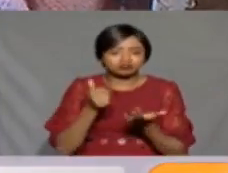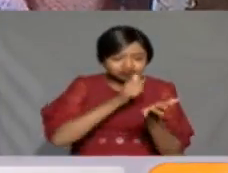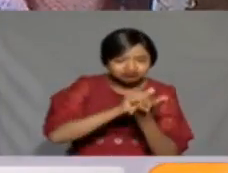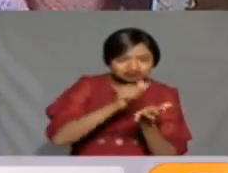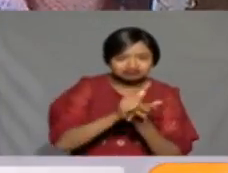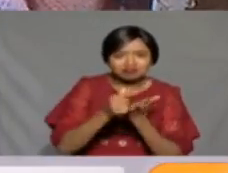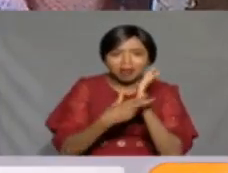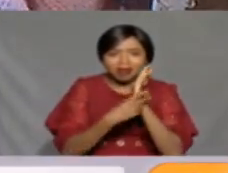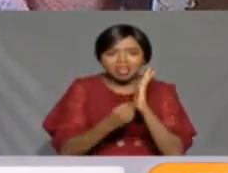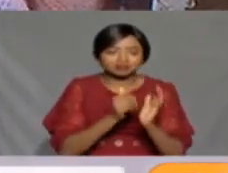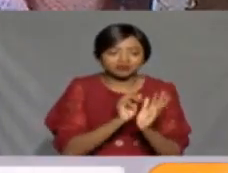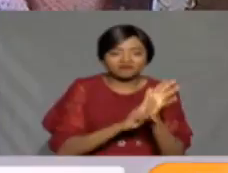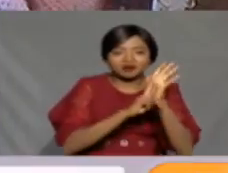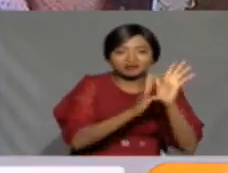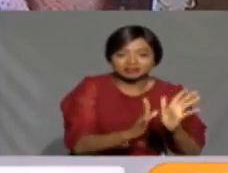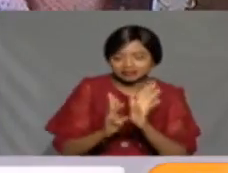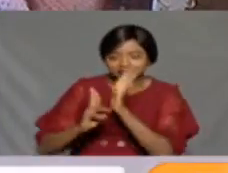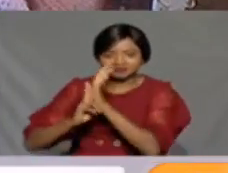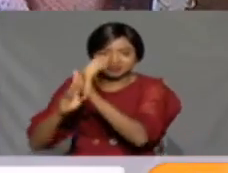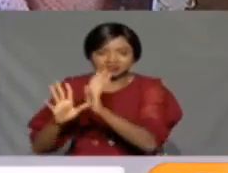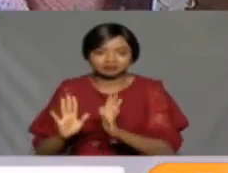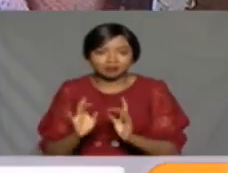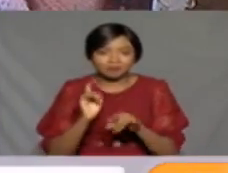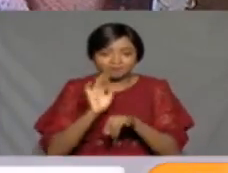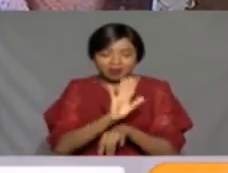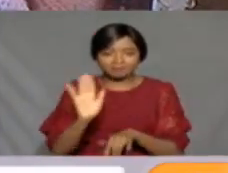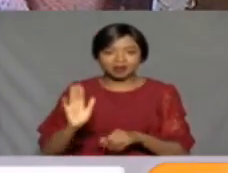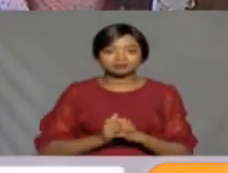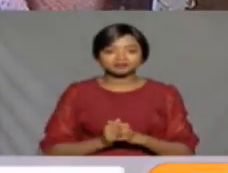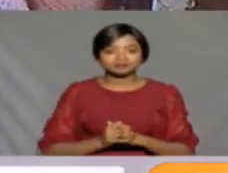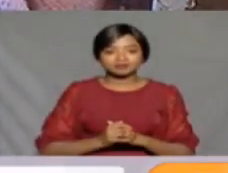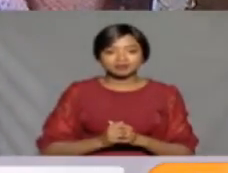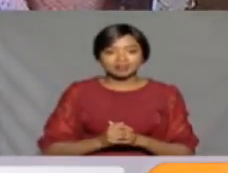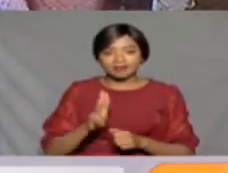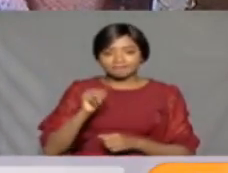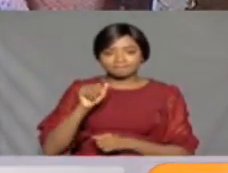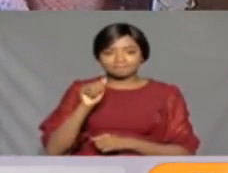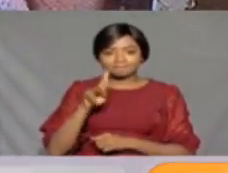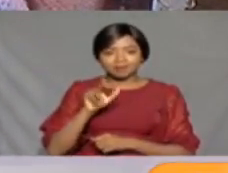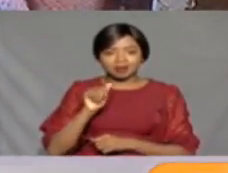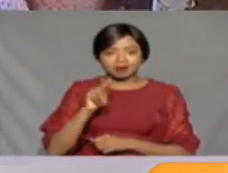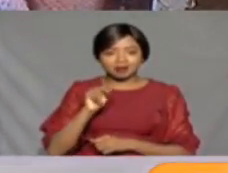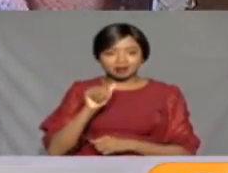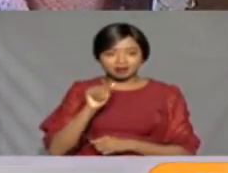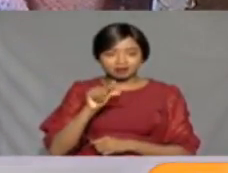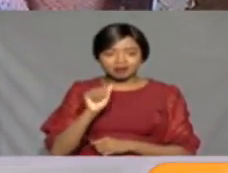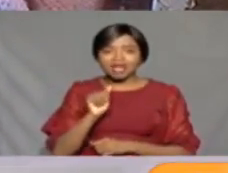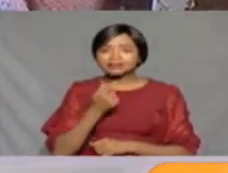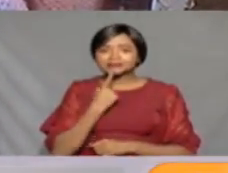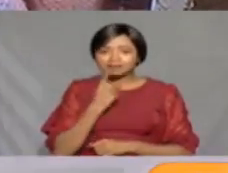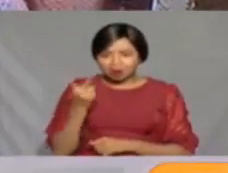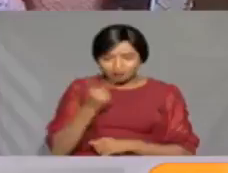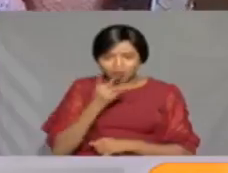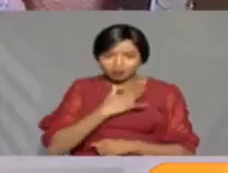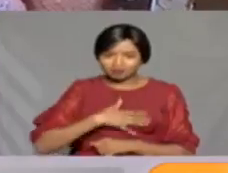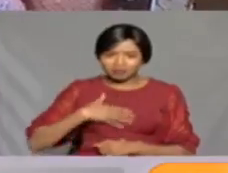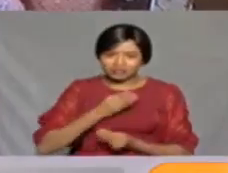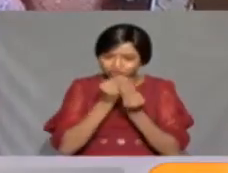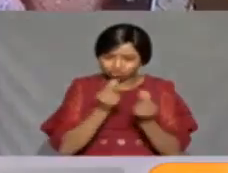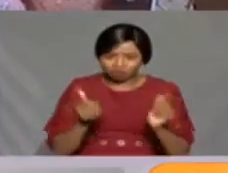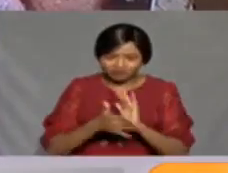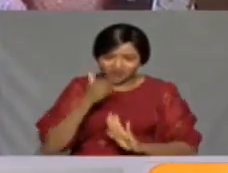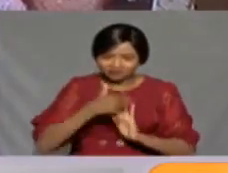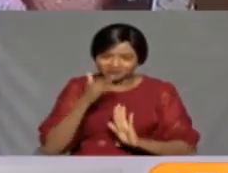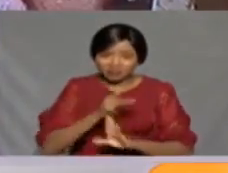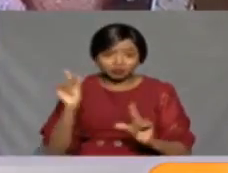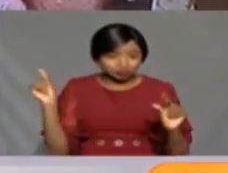of their representatives to the Mediation Committee. Chief Justice David Maraga directed the parties to report as soon as possible on progress